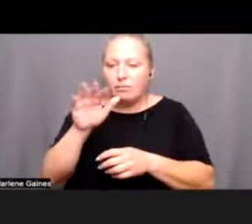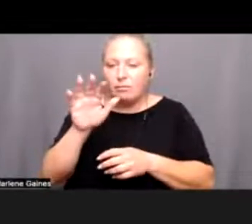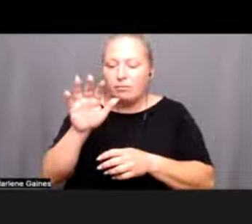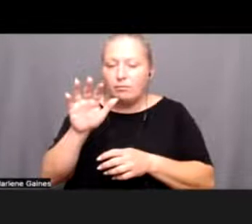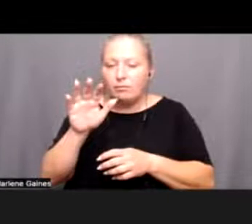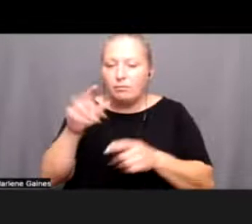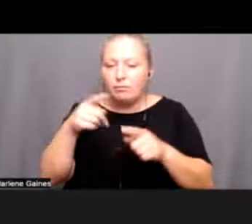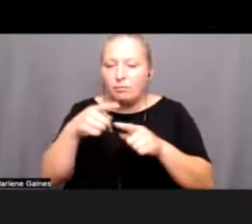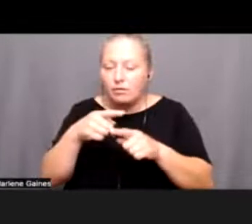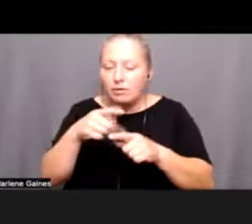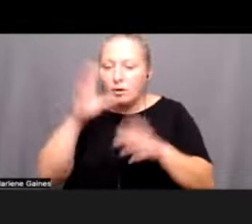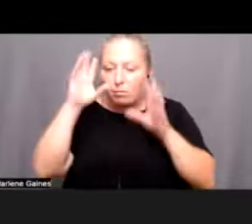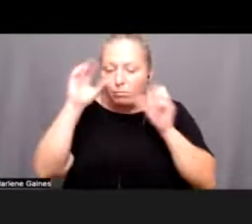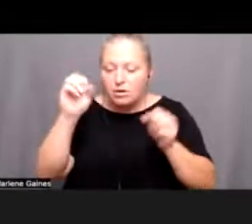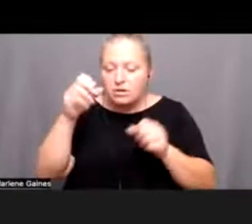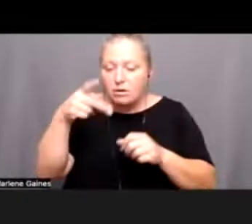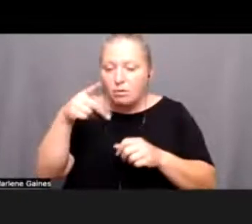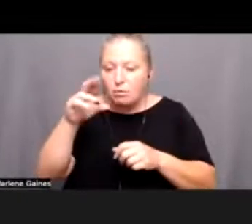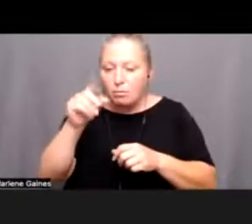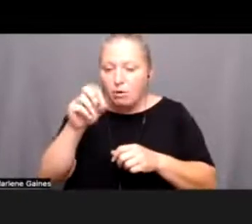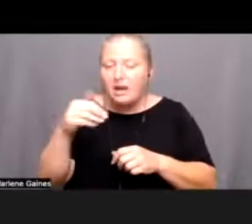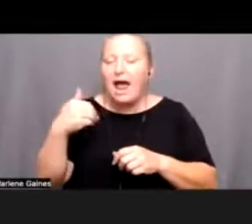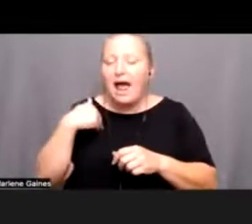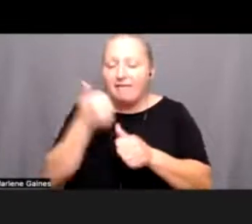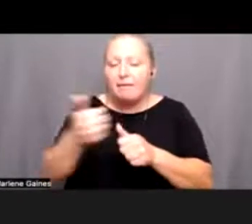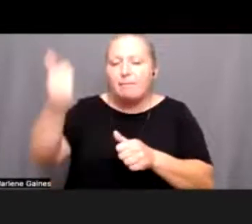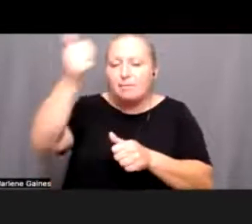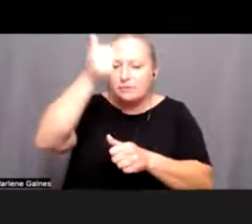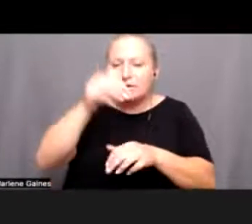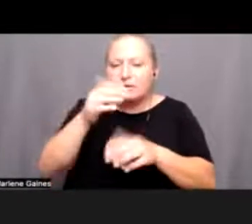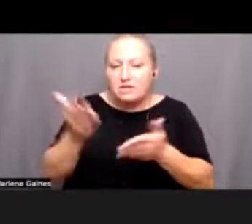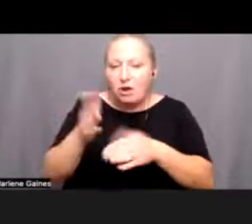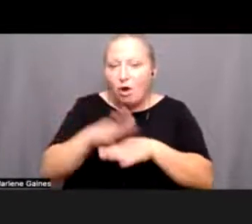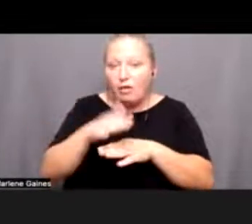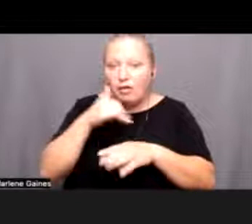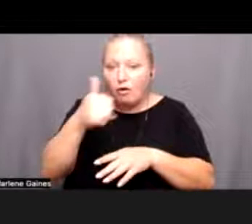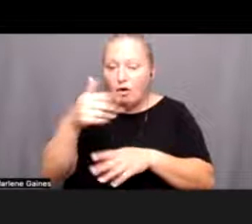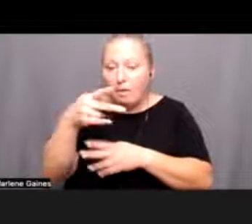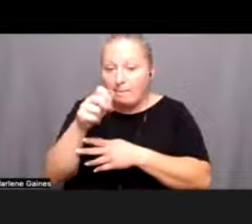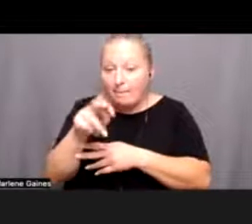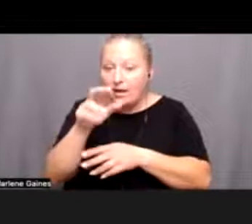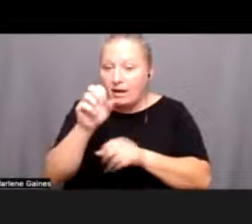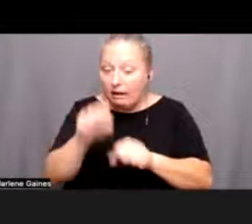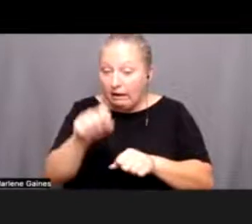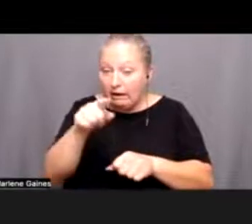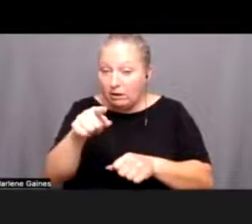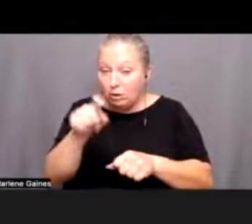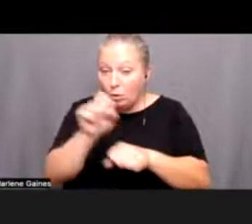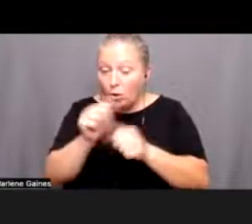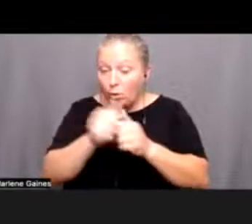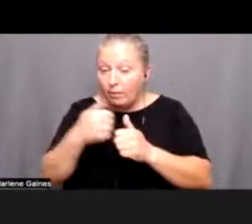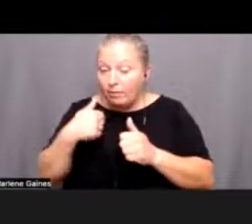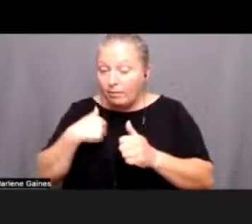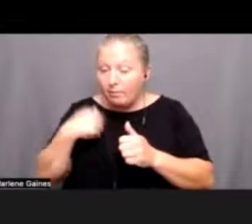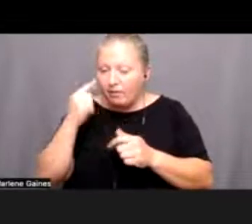5.4. President Proctor, we do have administrators on the call. Peter, if you can work with me here